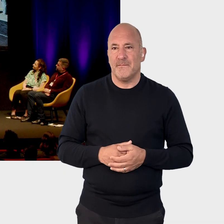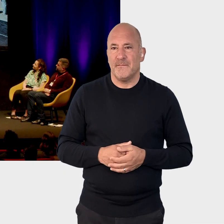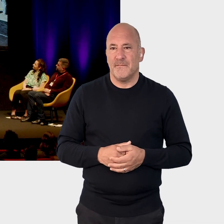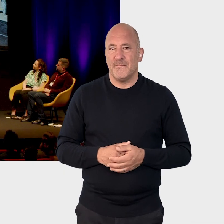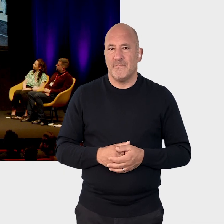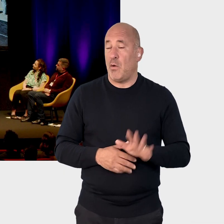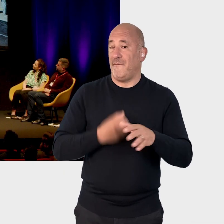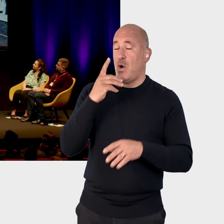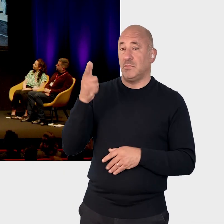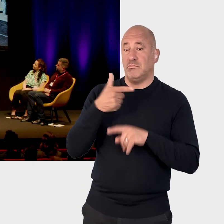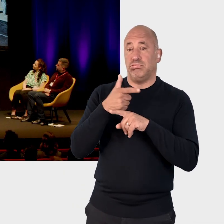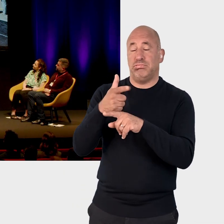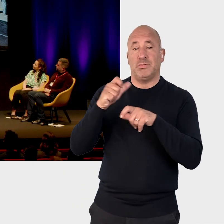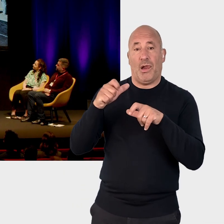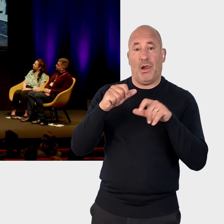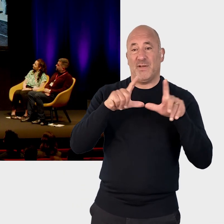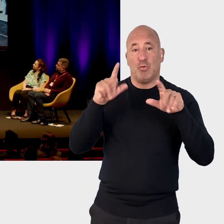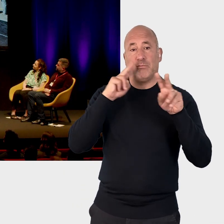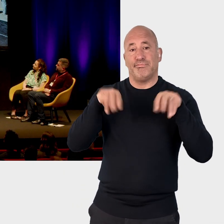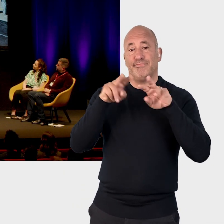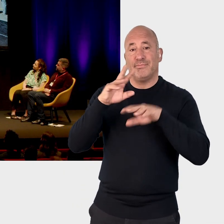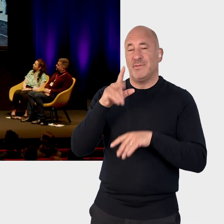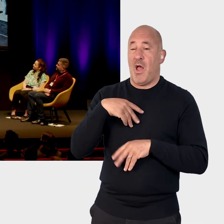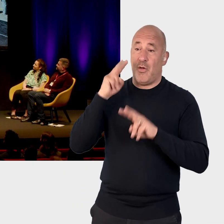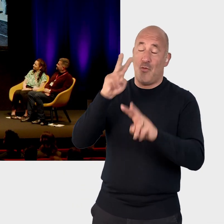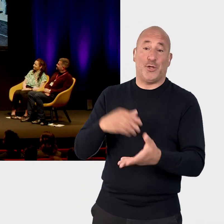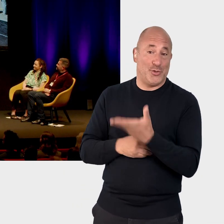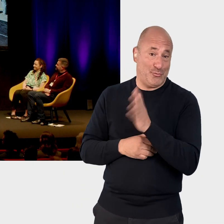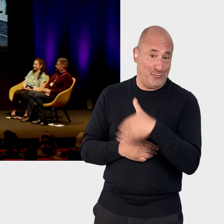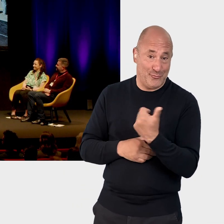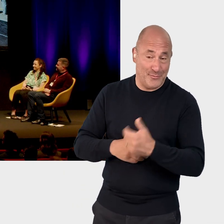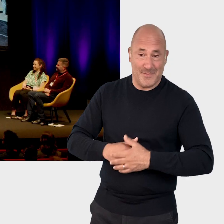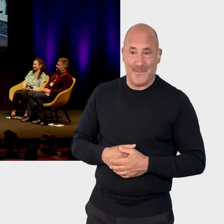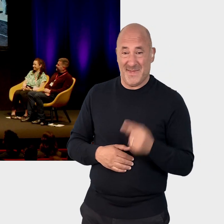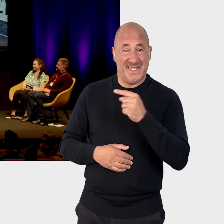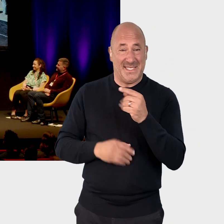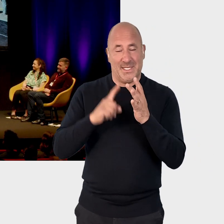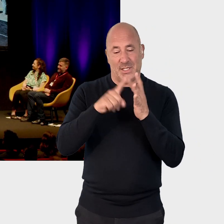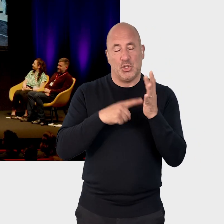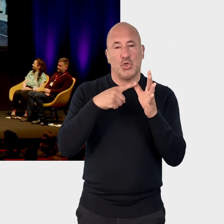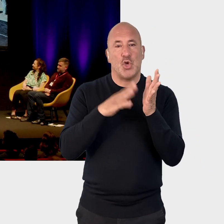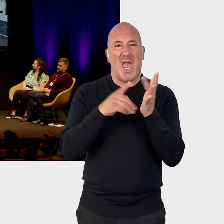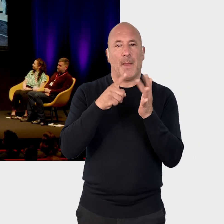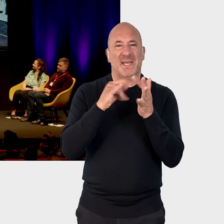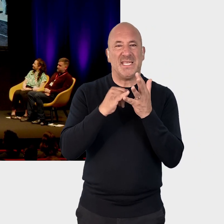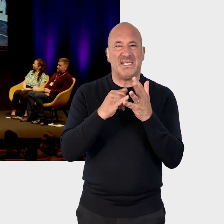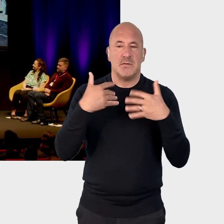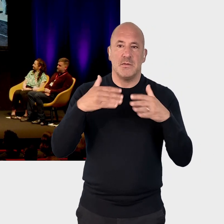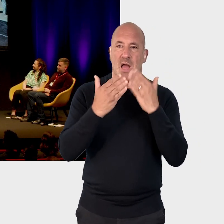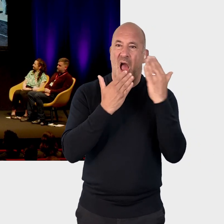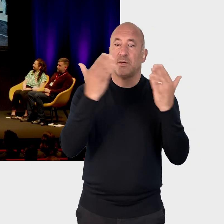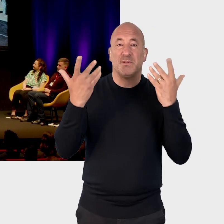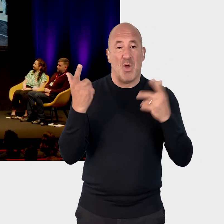is limited. Oh, I forgot that the film was playing. I'll let you watch that for a minute. This was Jamie's